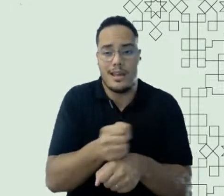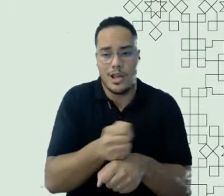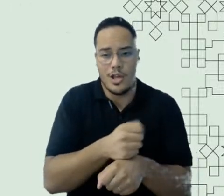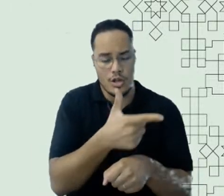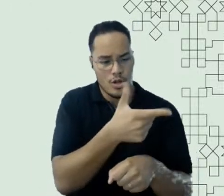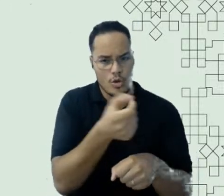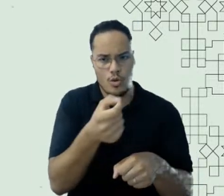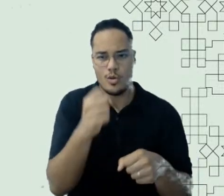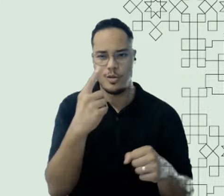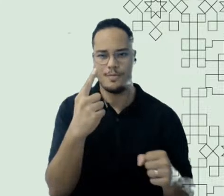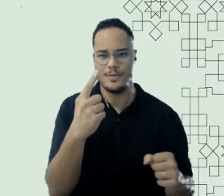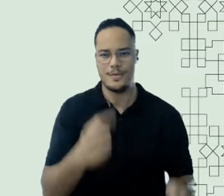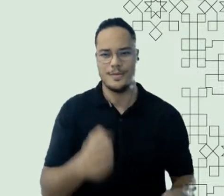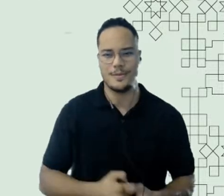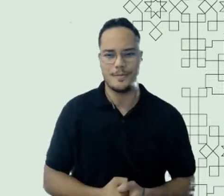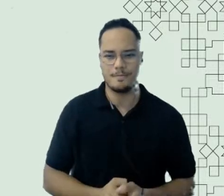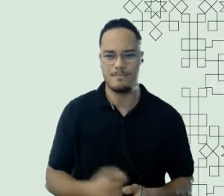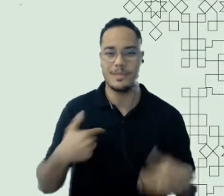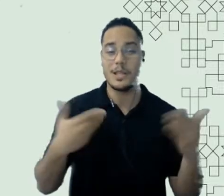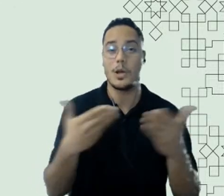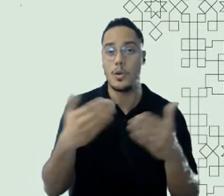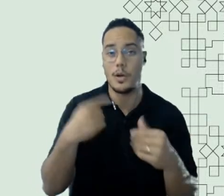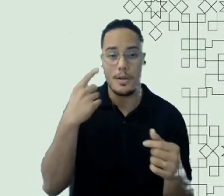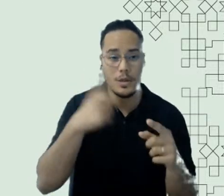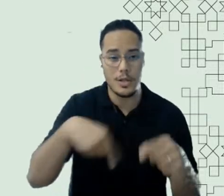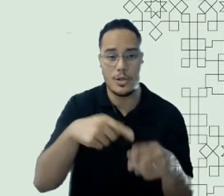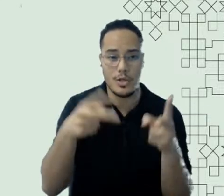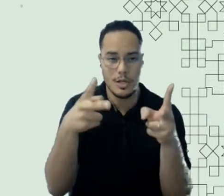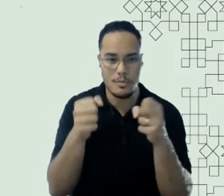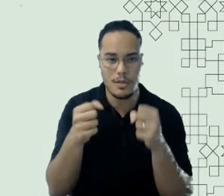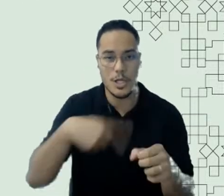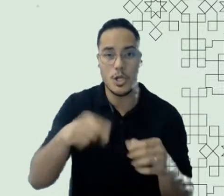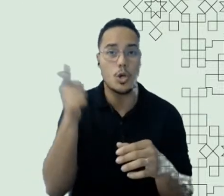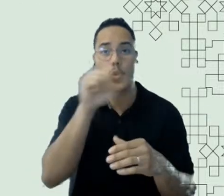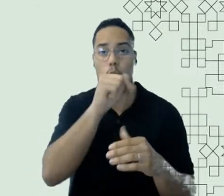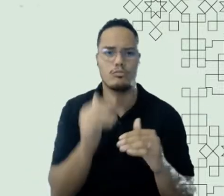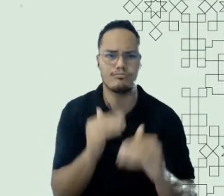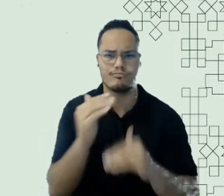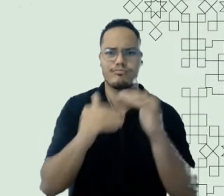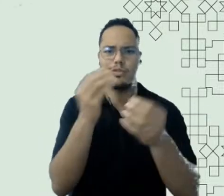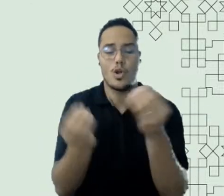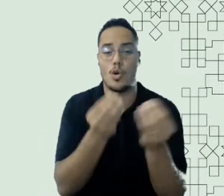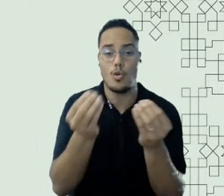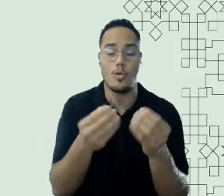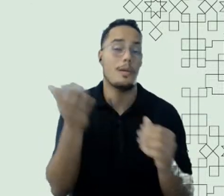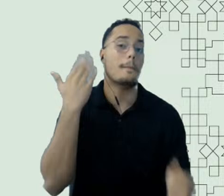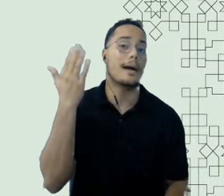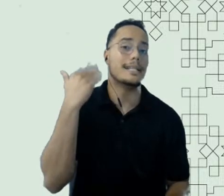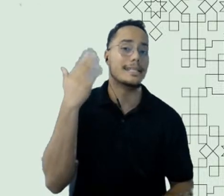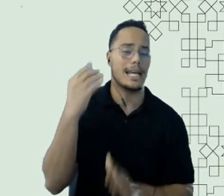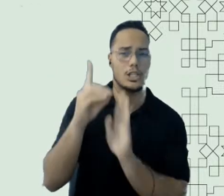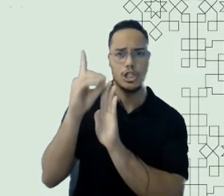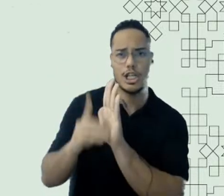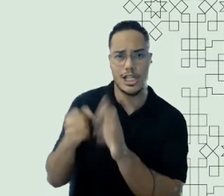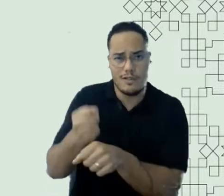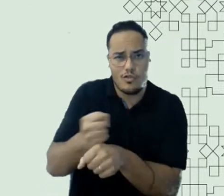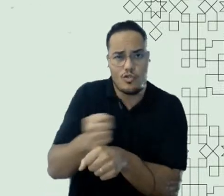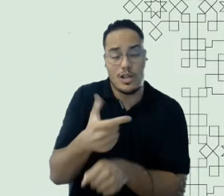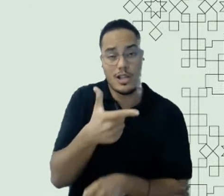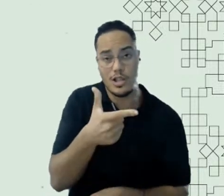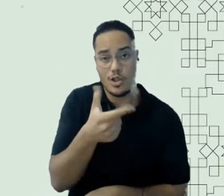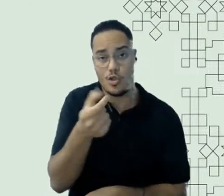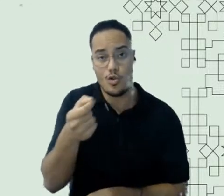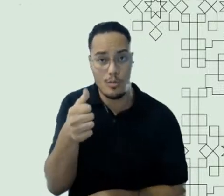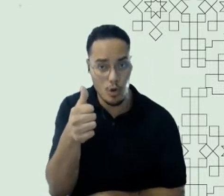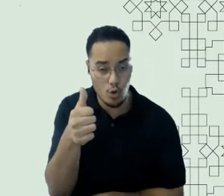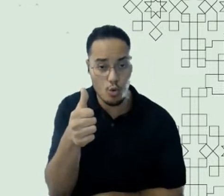to today, at the time of the 2001 directive, the internet was just beginning, and this